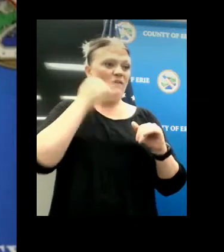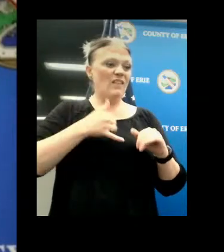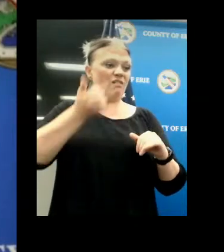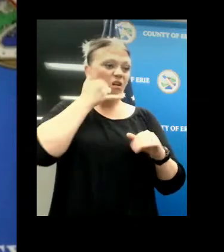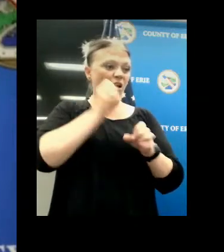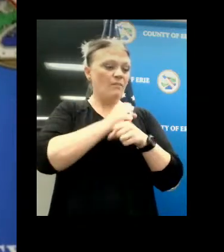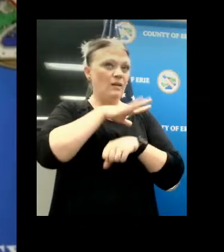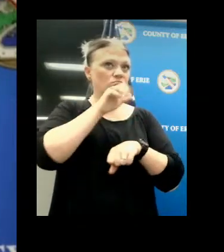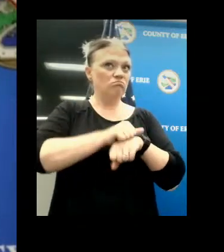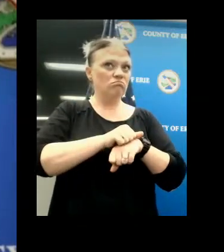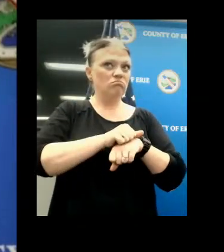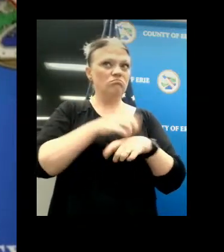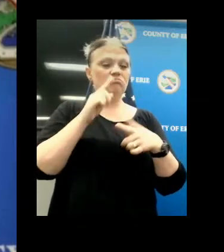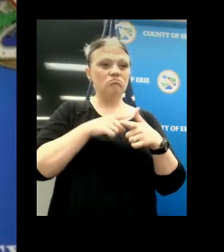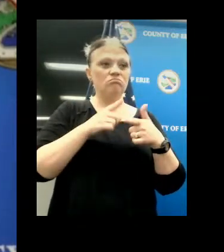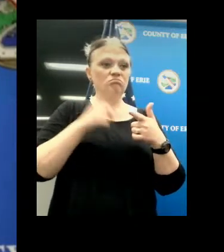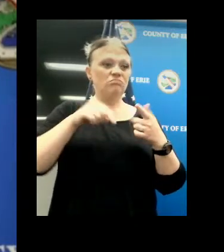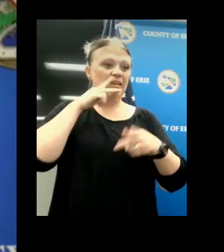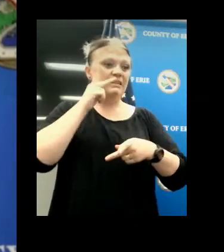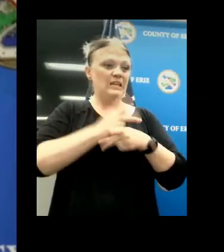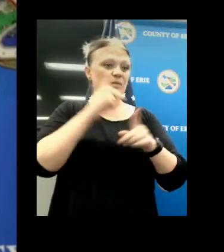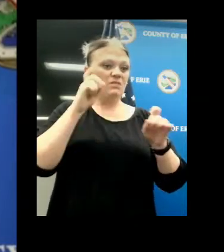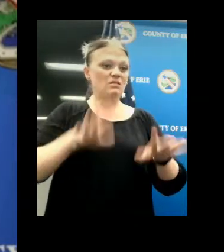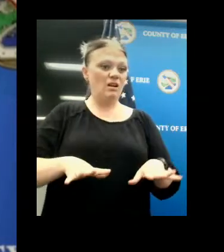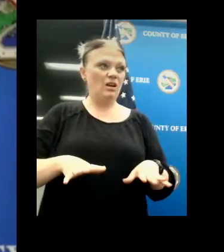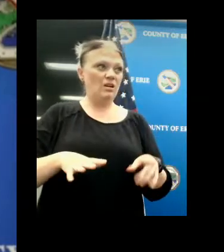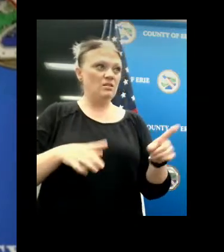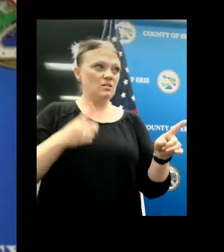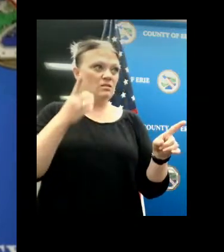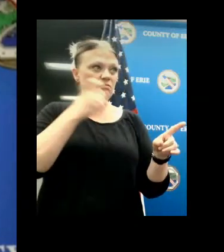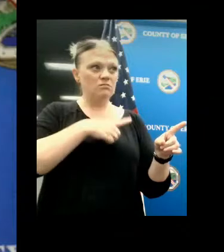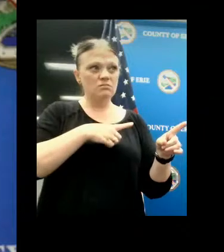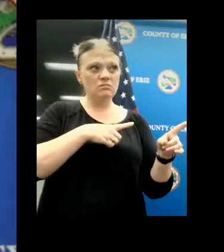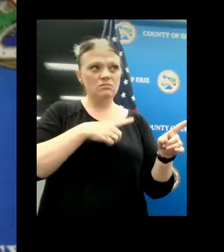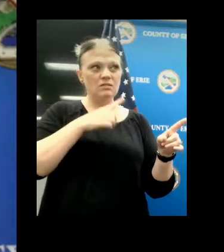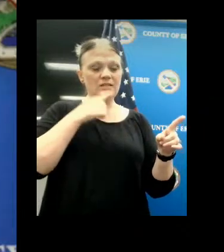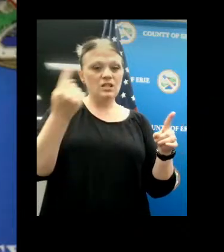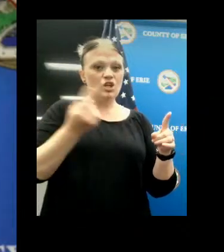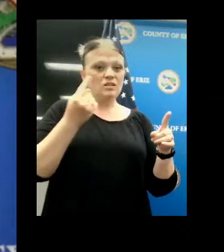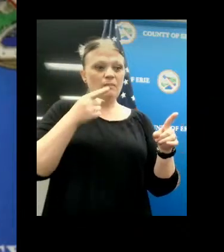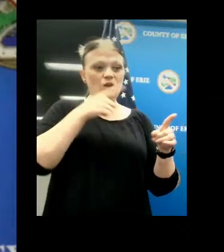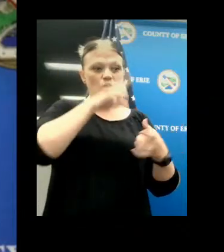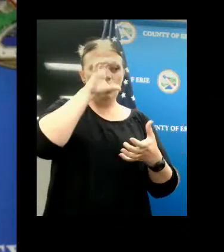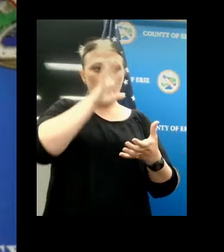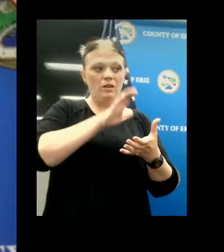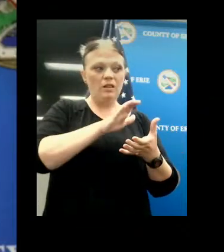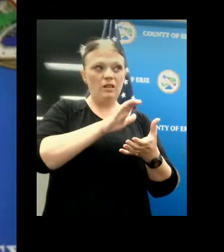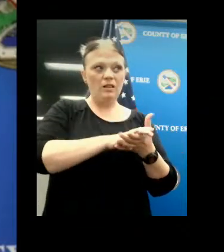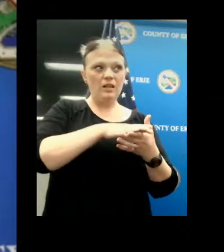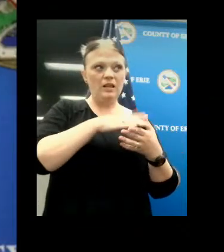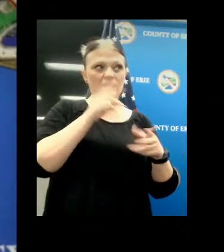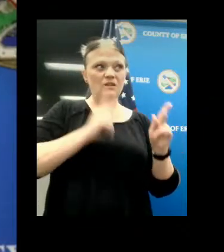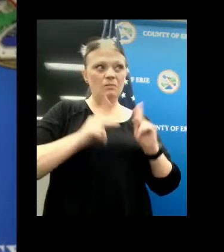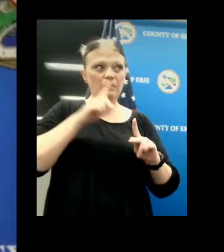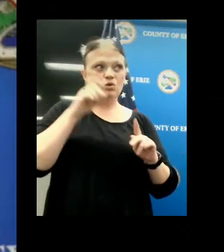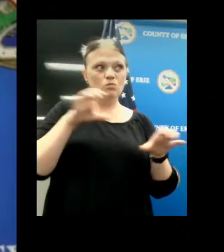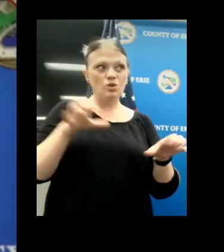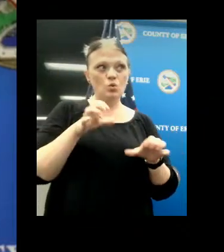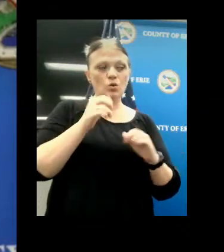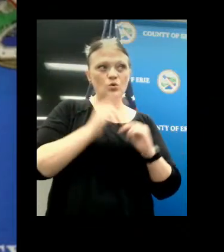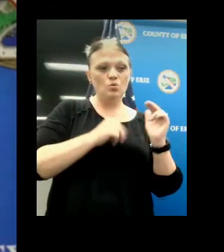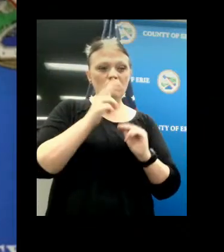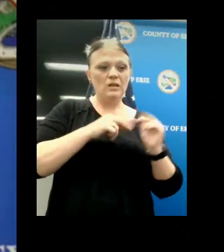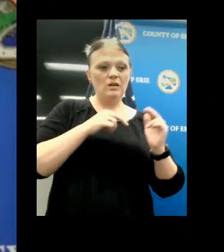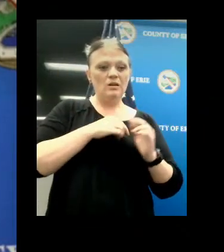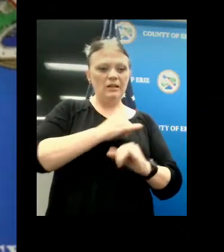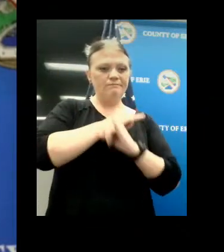call and make the appointment that they keep the test on track. Is there something that you believe that the public should be doing to try to build